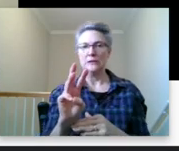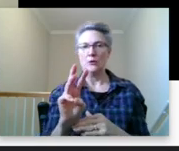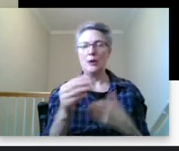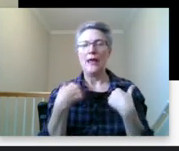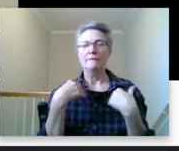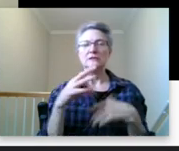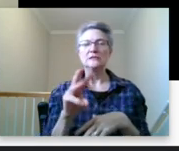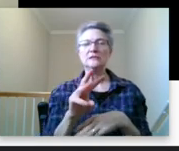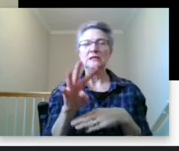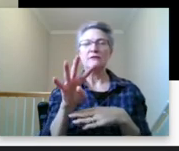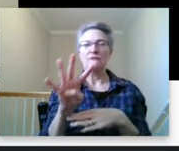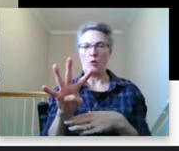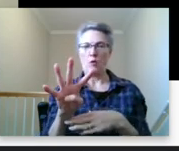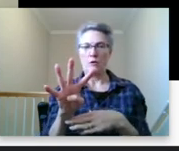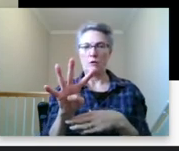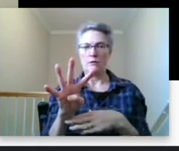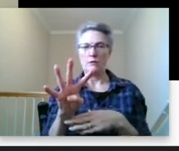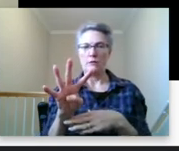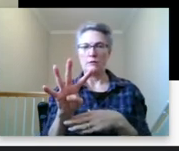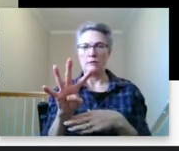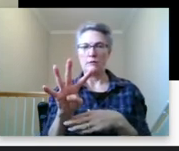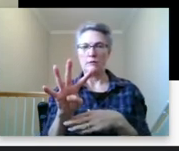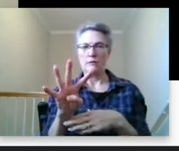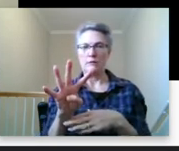got 64